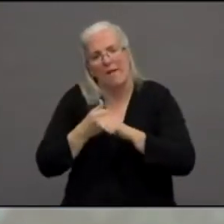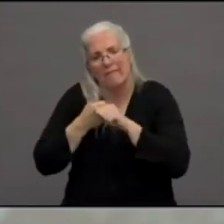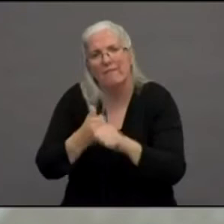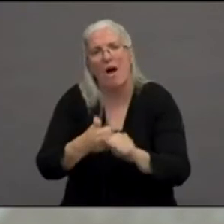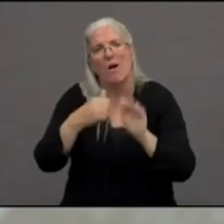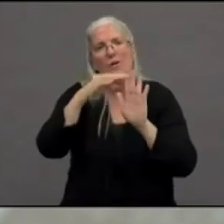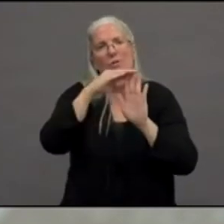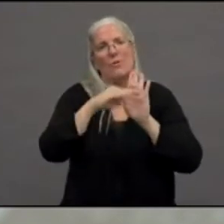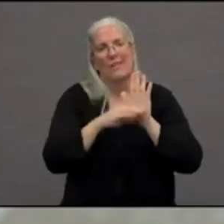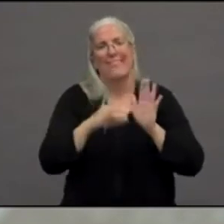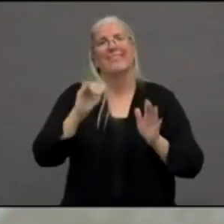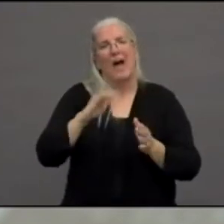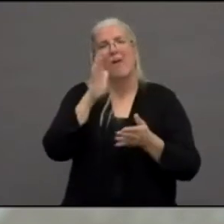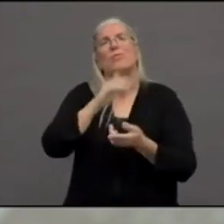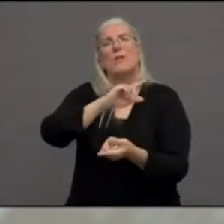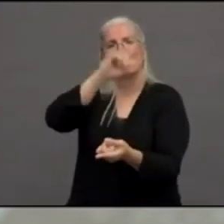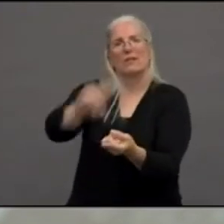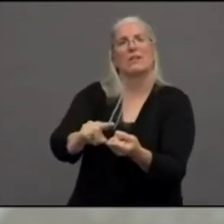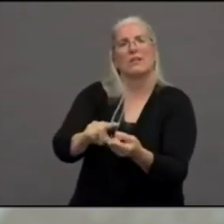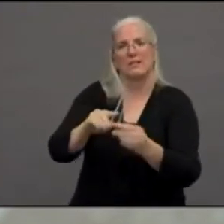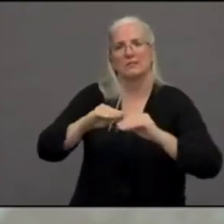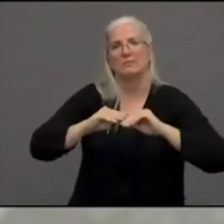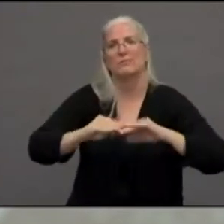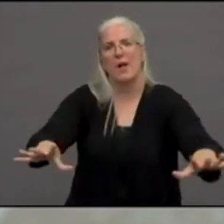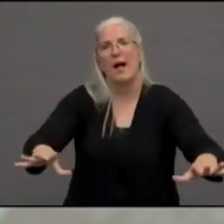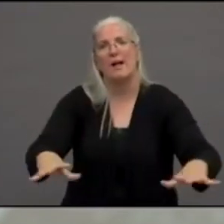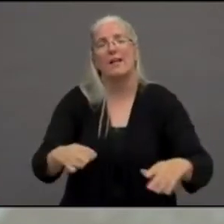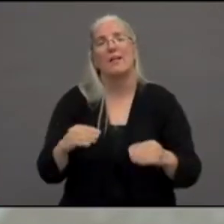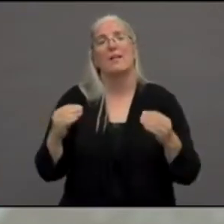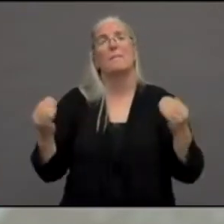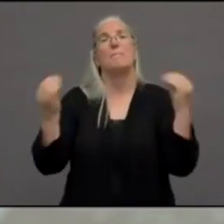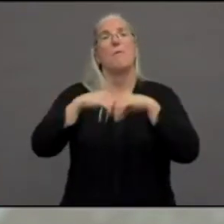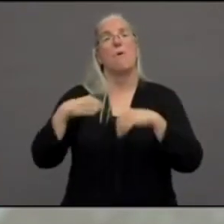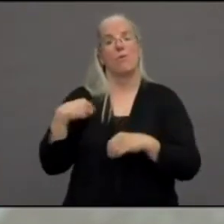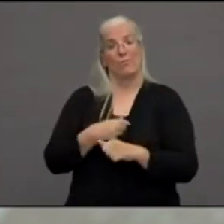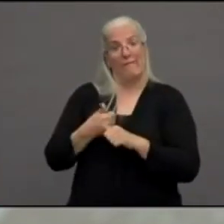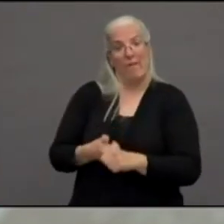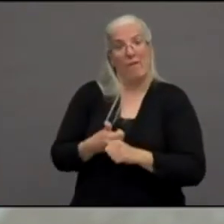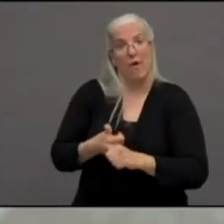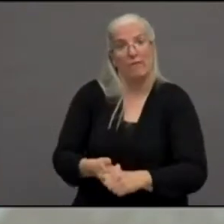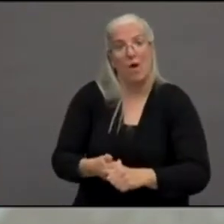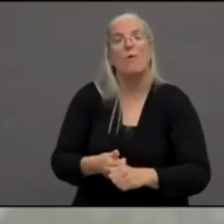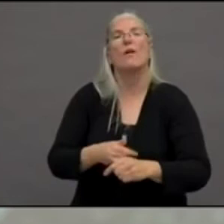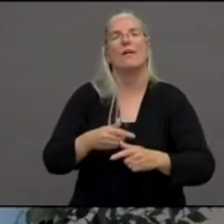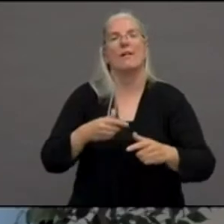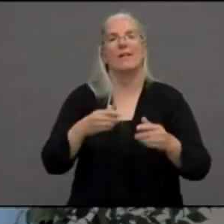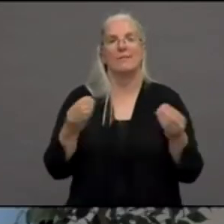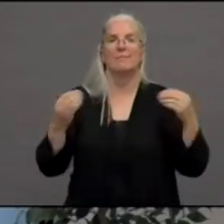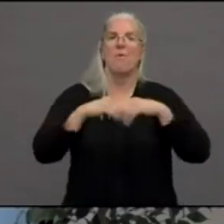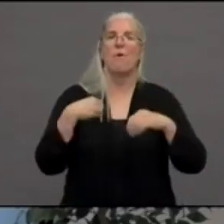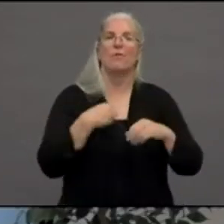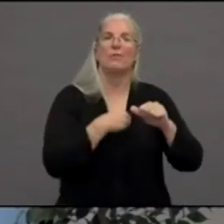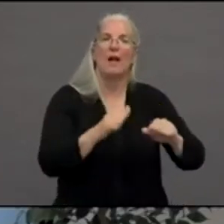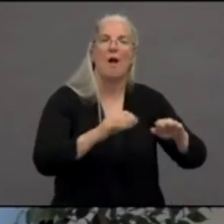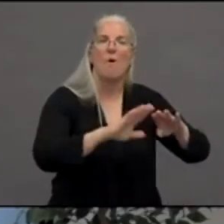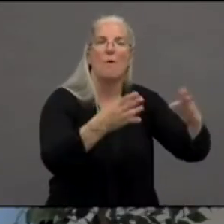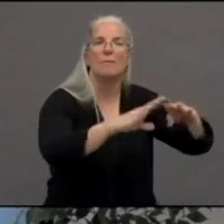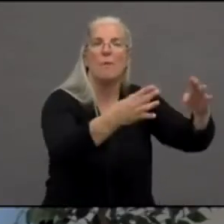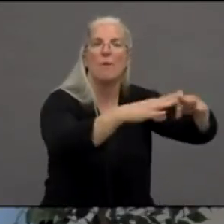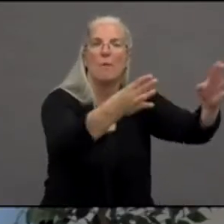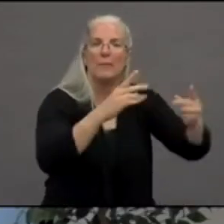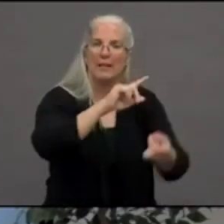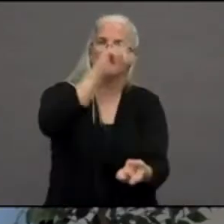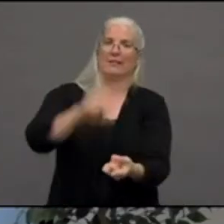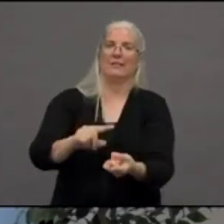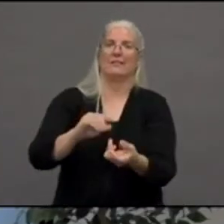the spread, the faster we get back to some type of normalcy or way of life we had before. And I told you, I'm in